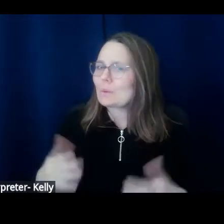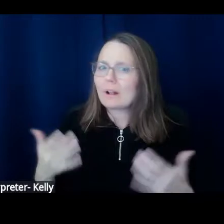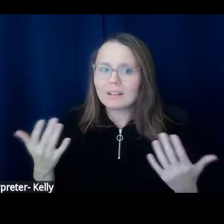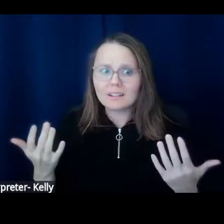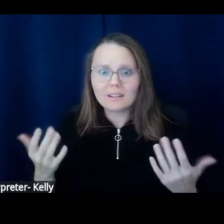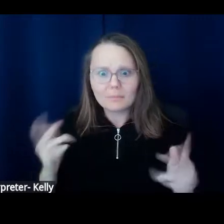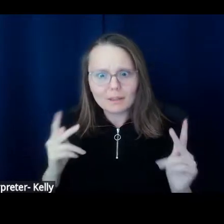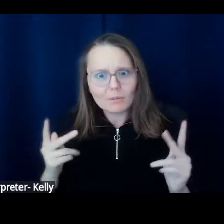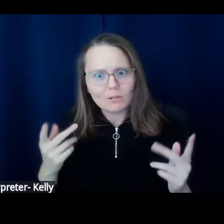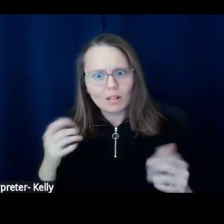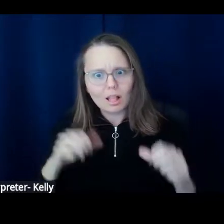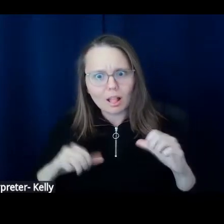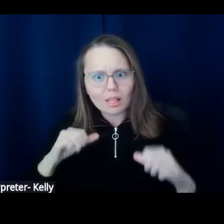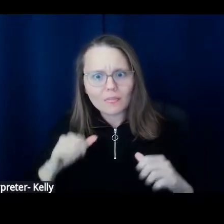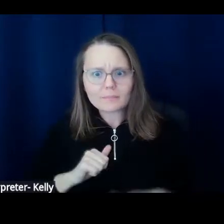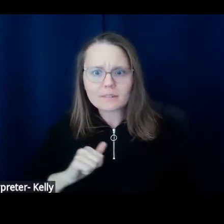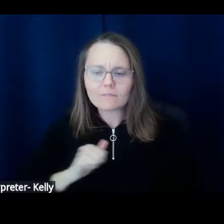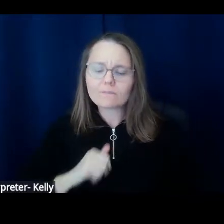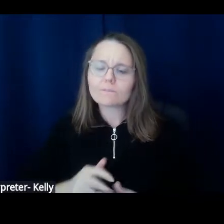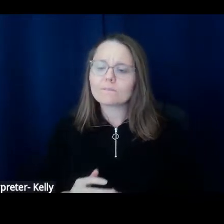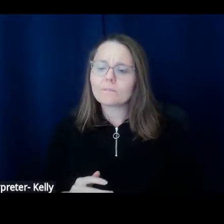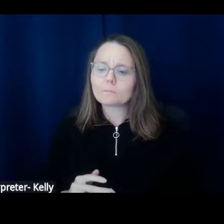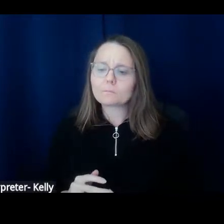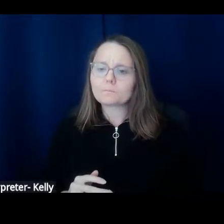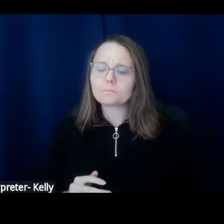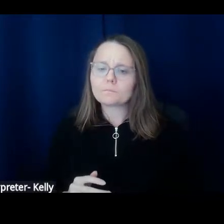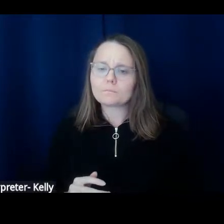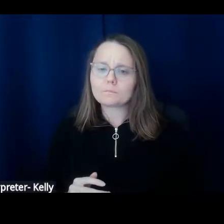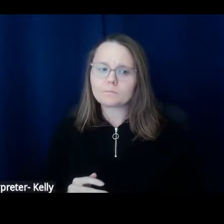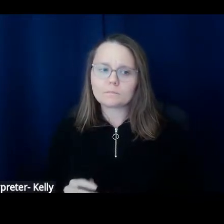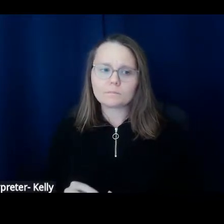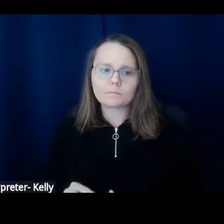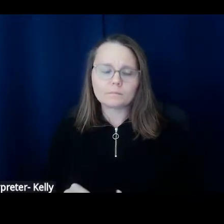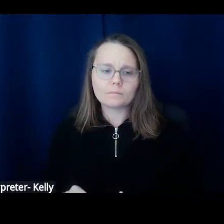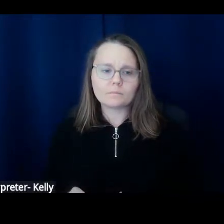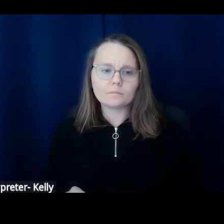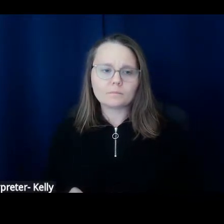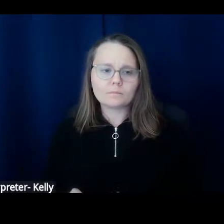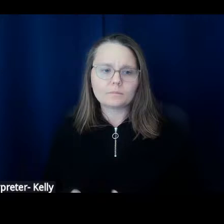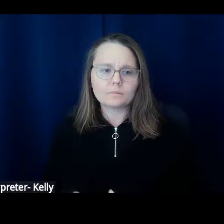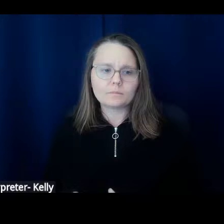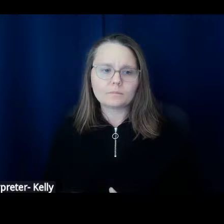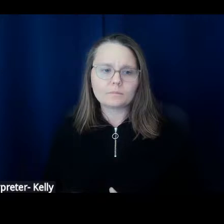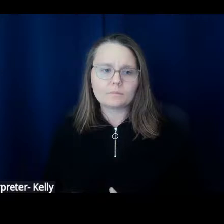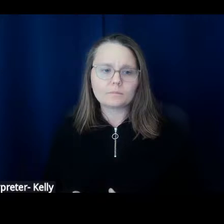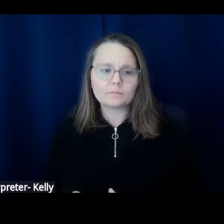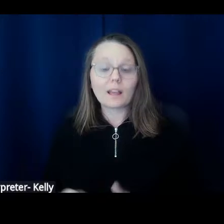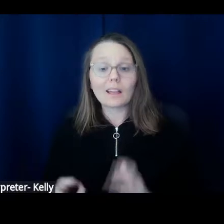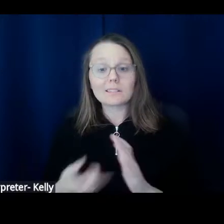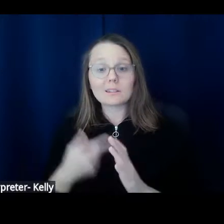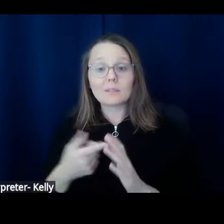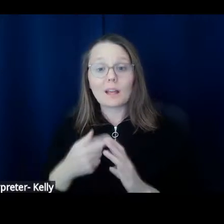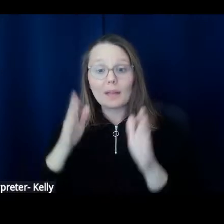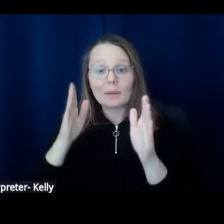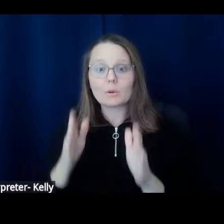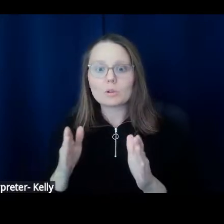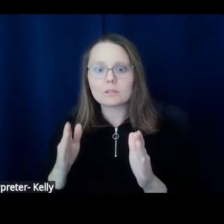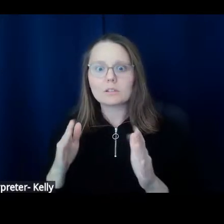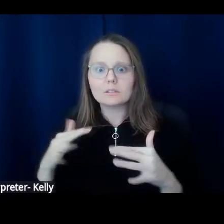punishment. And then the person at that time is high strung. When he